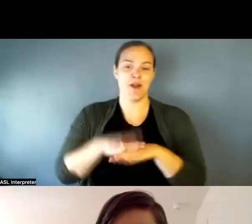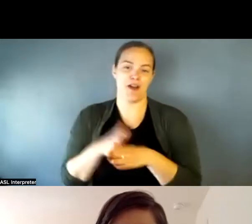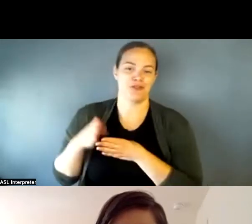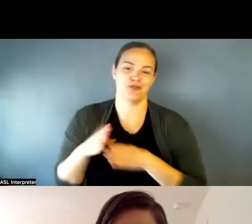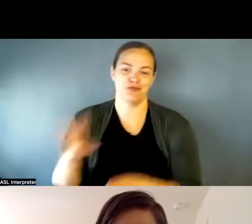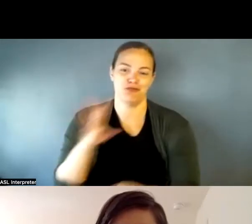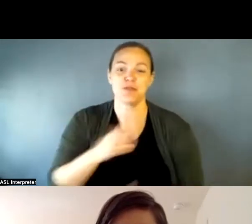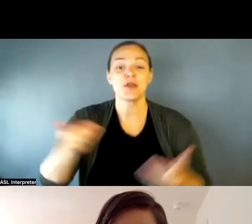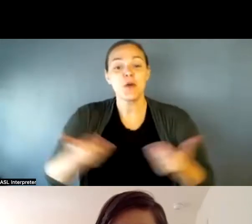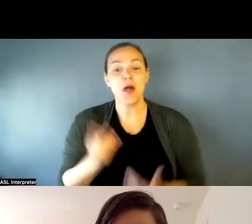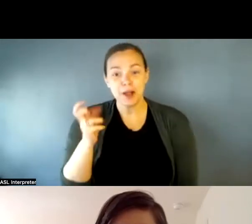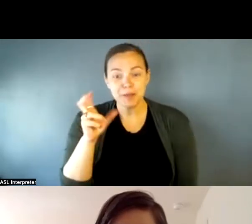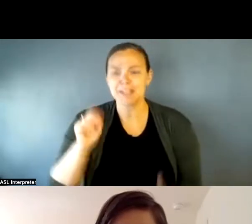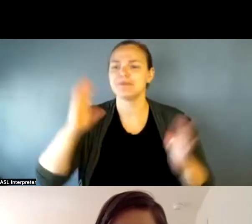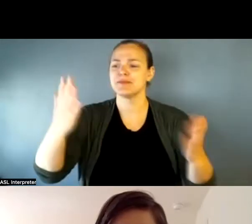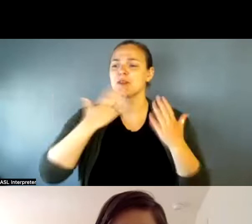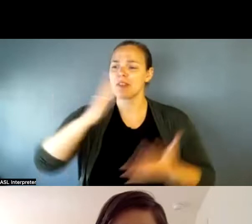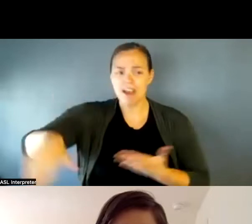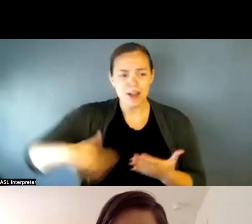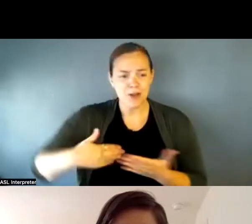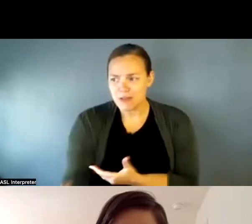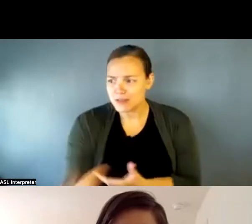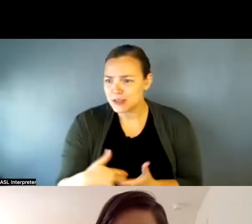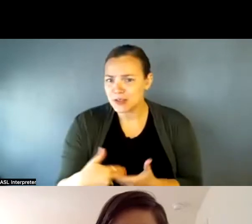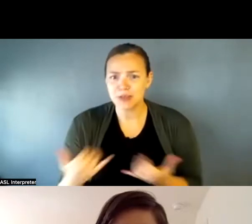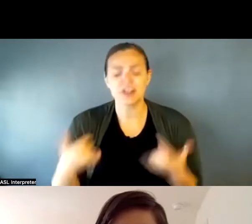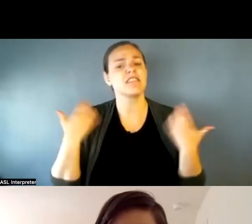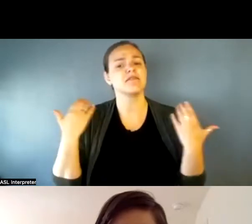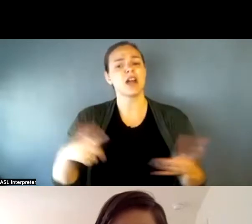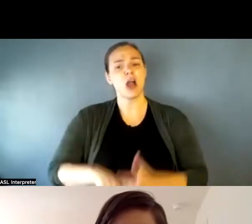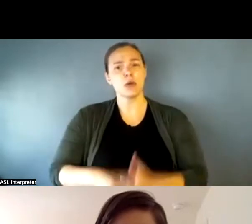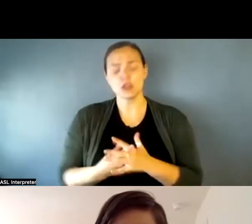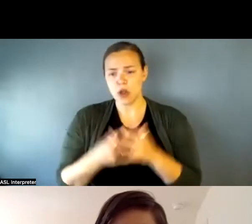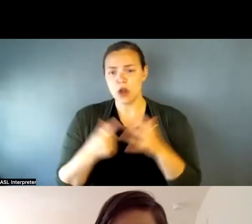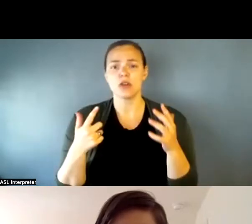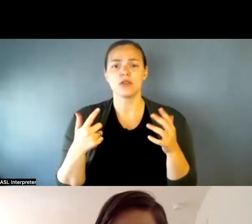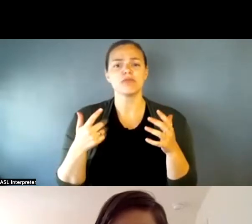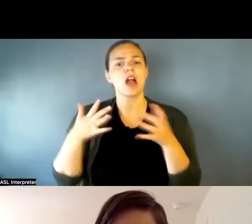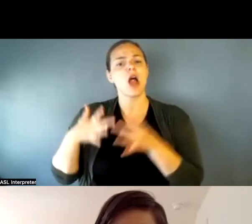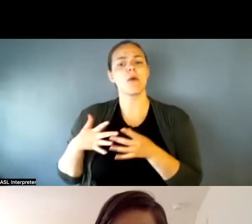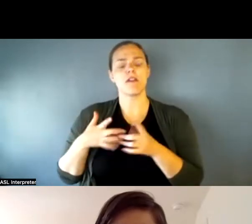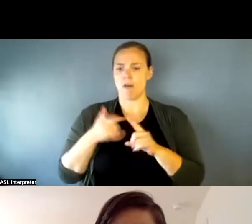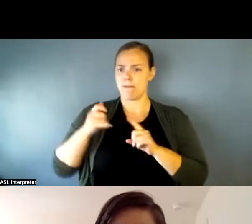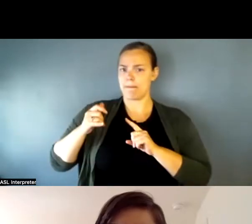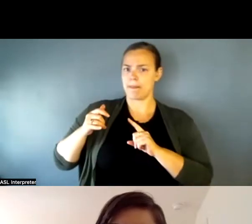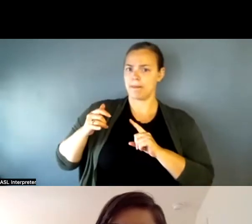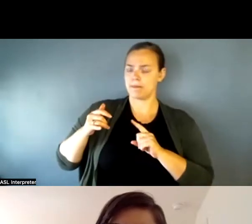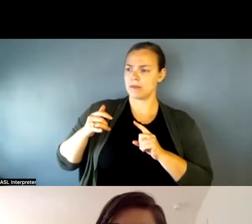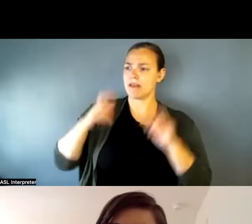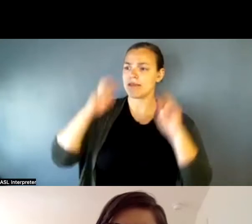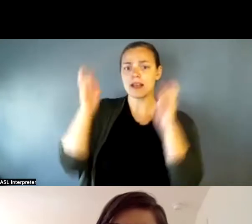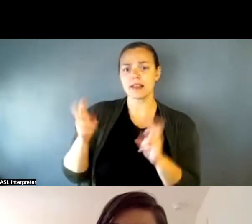Ken. So thank you again, everybody, for joining us. And I'm just going to start off sort of like leading from a lot of the themes